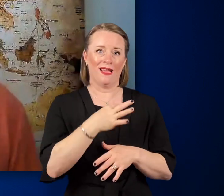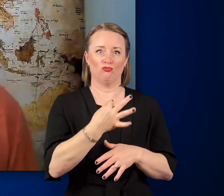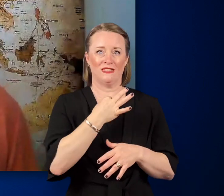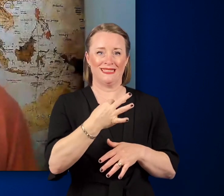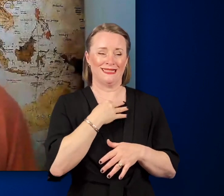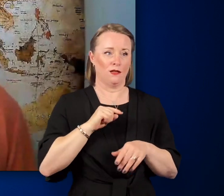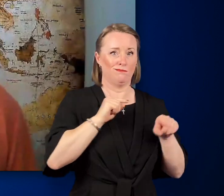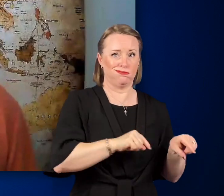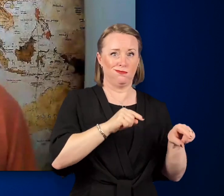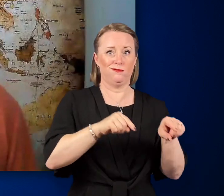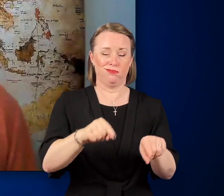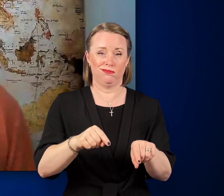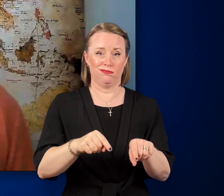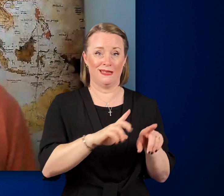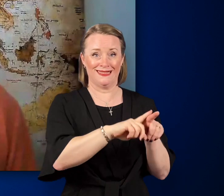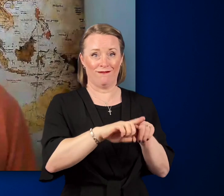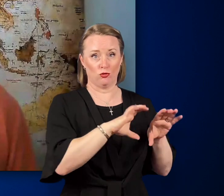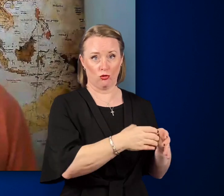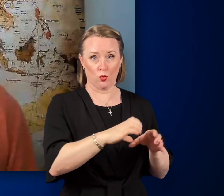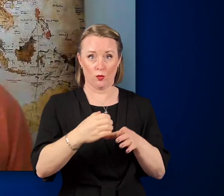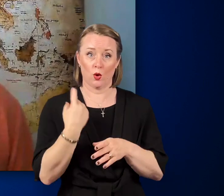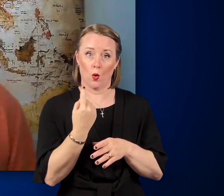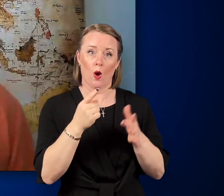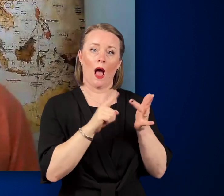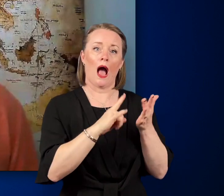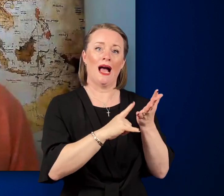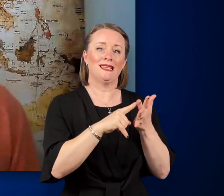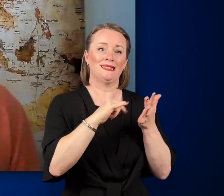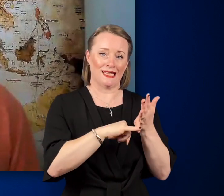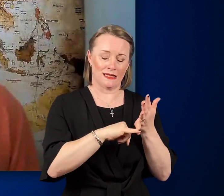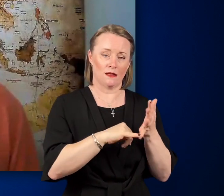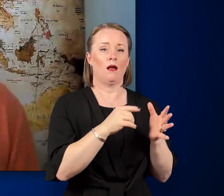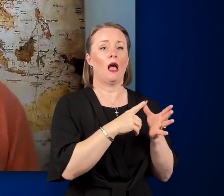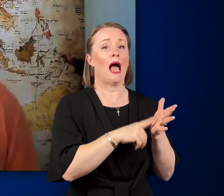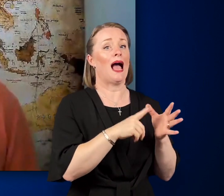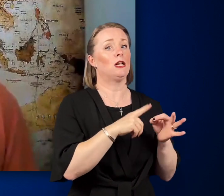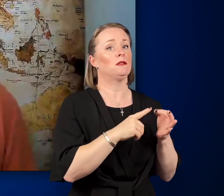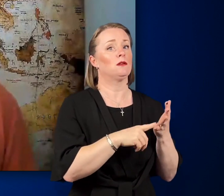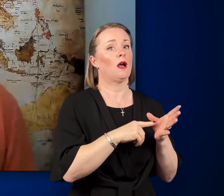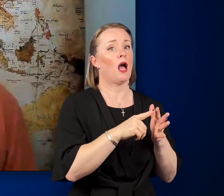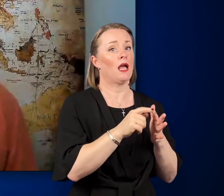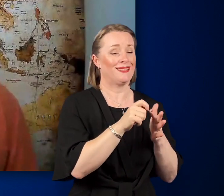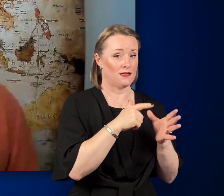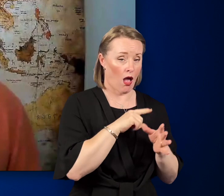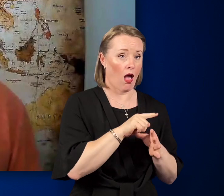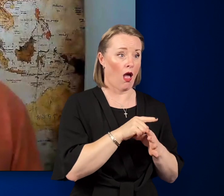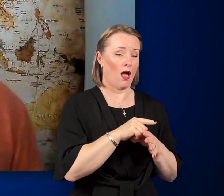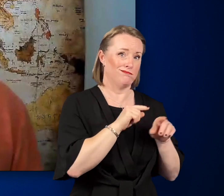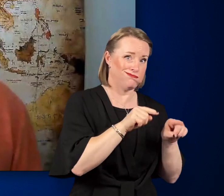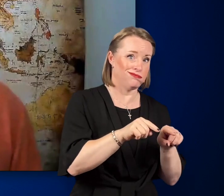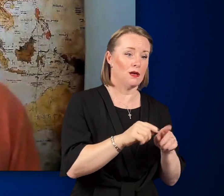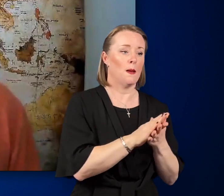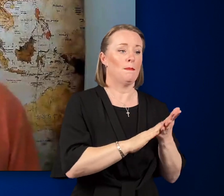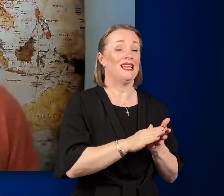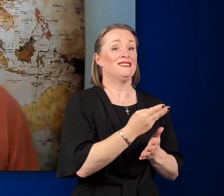of activities of the likes of ISIS and Al-Qaeda and moving them into to